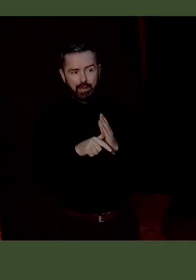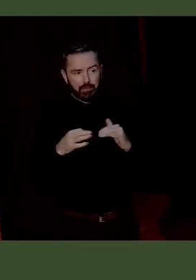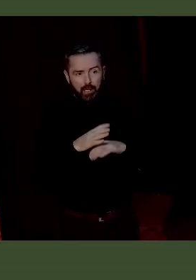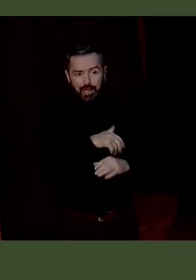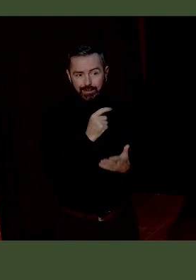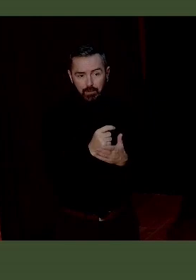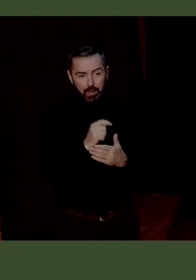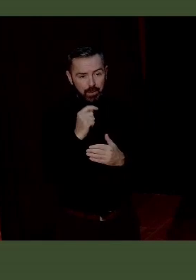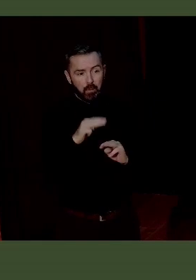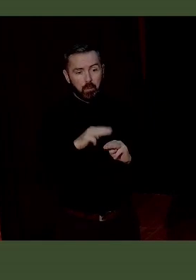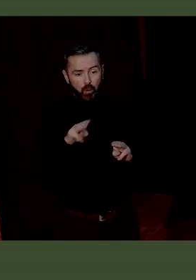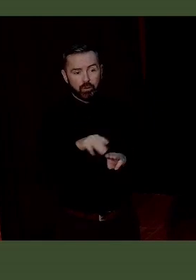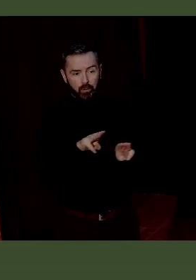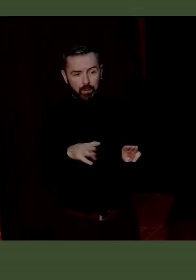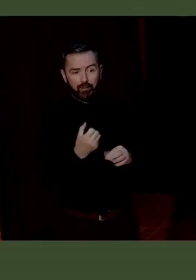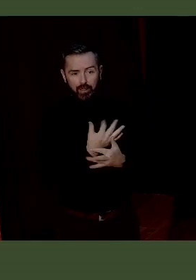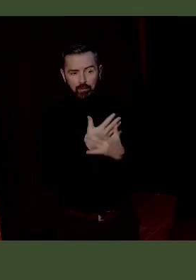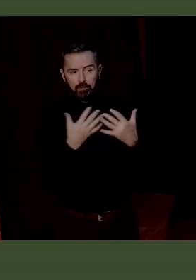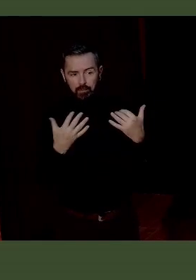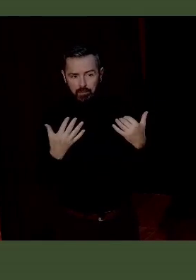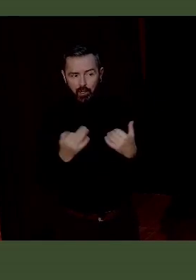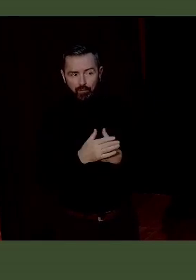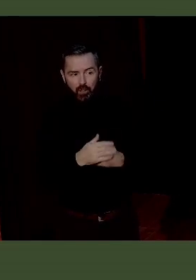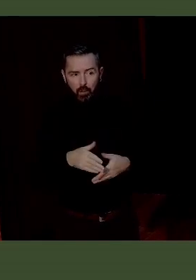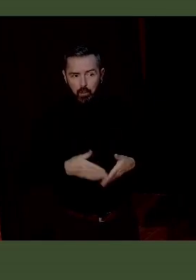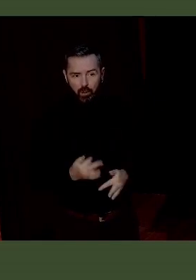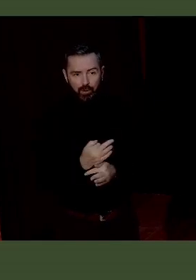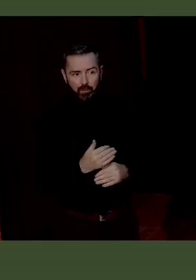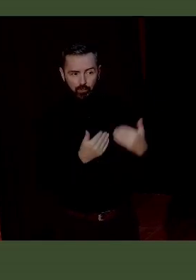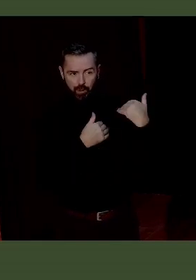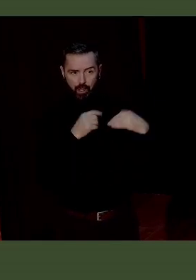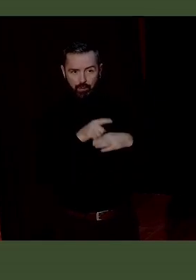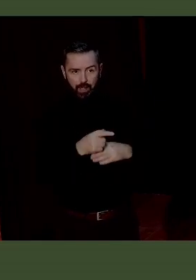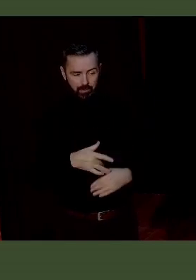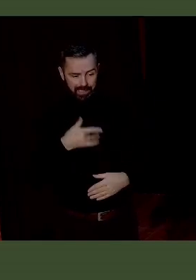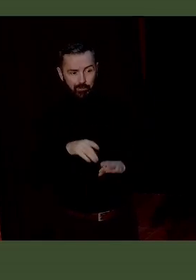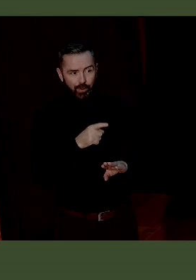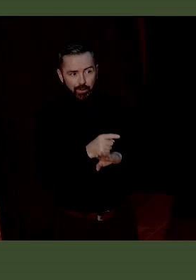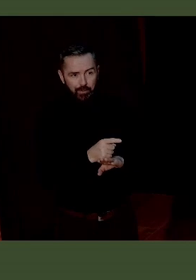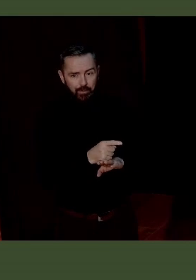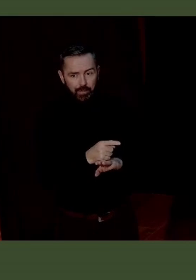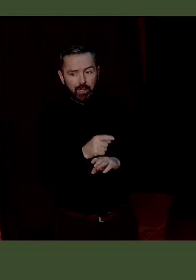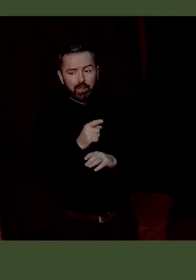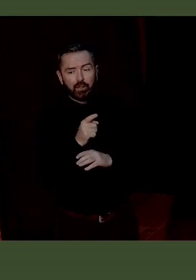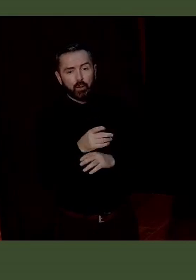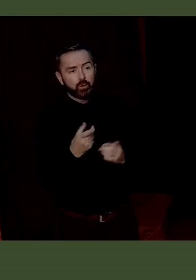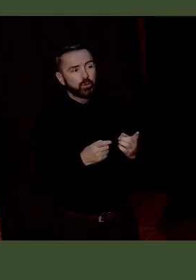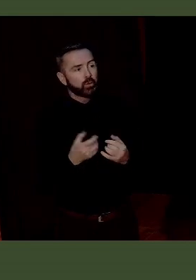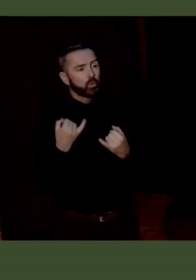single earners had a huge number of their birth family reliant on them. Those who fared worst in Ireland